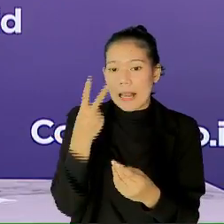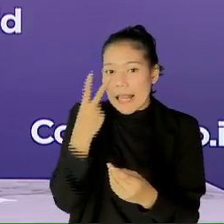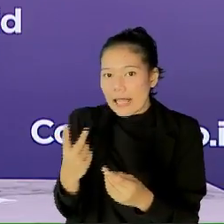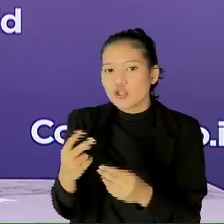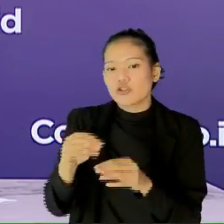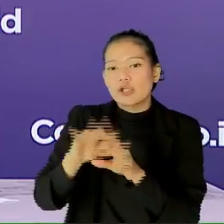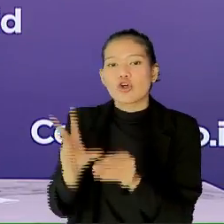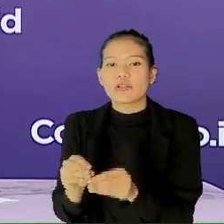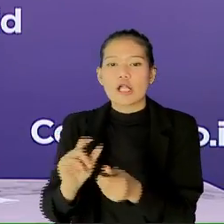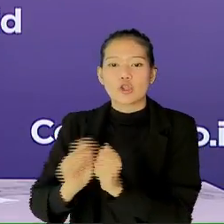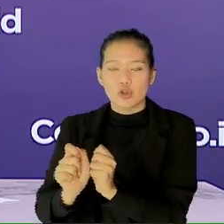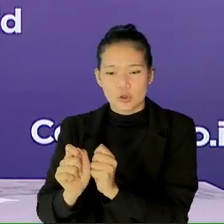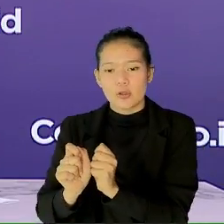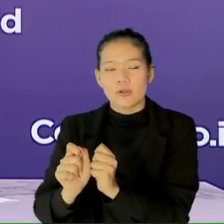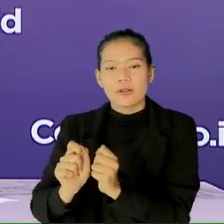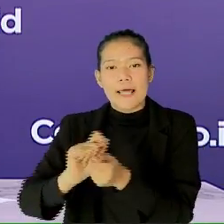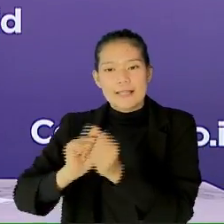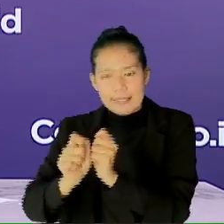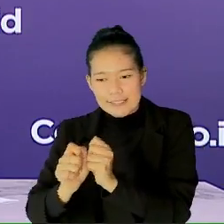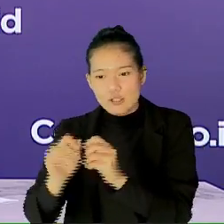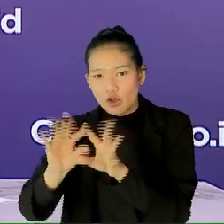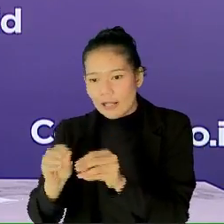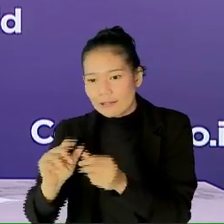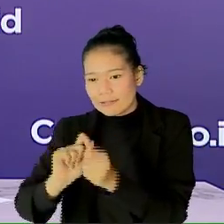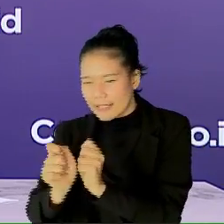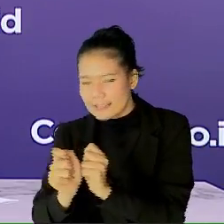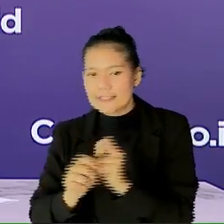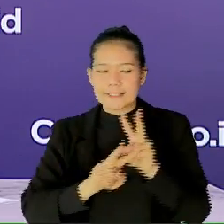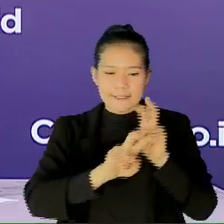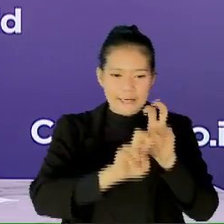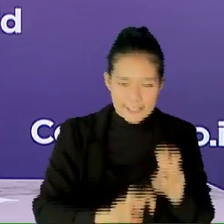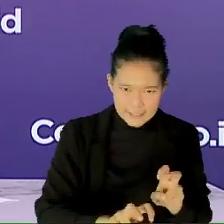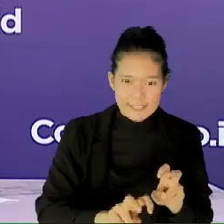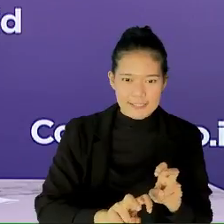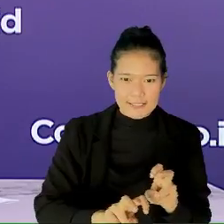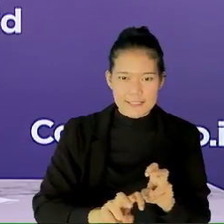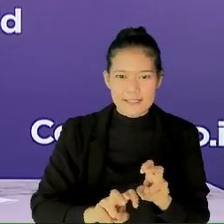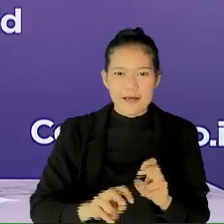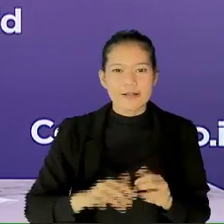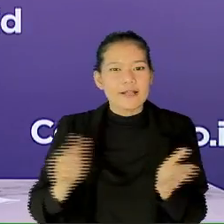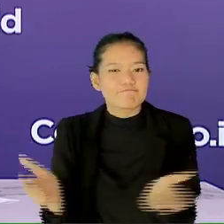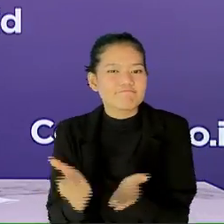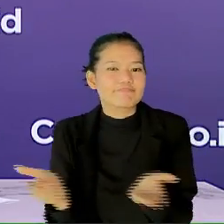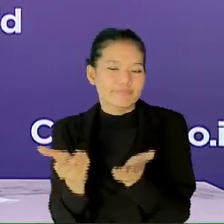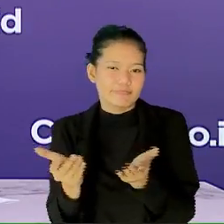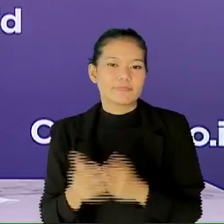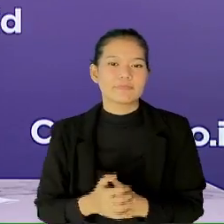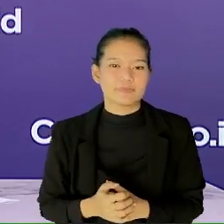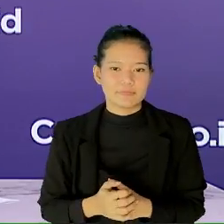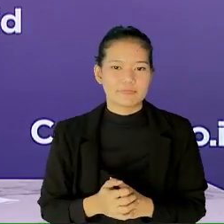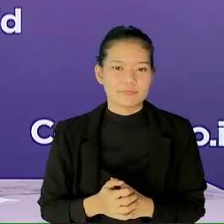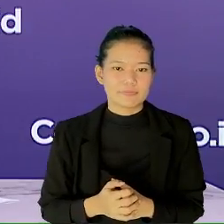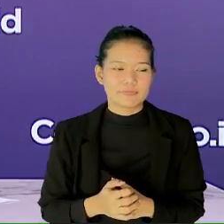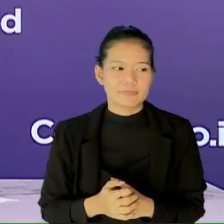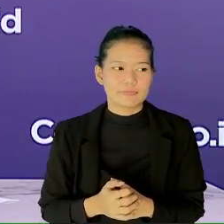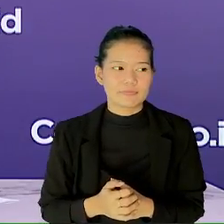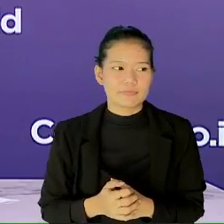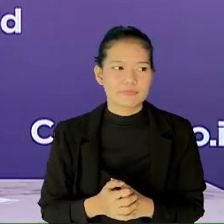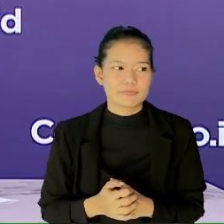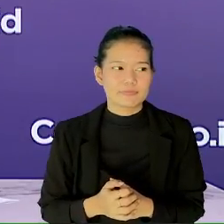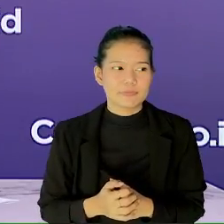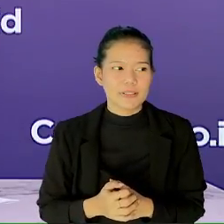contact tracing, and bed occupancy rate. A combination of the final 2 results